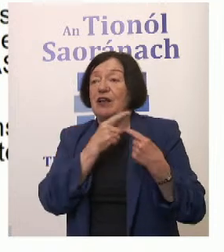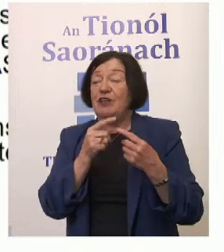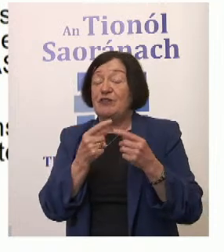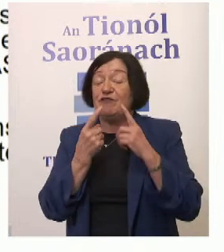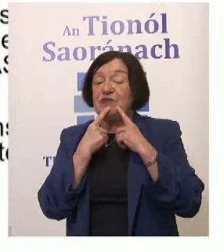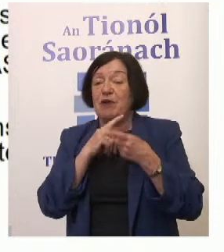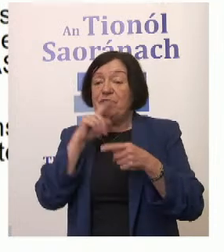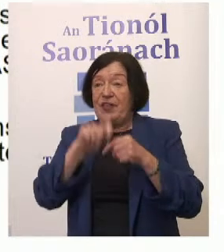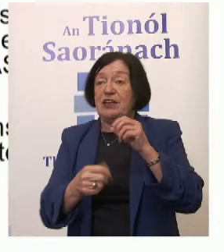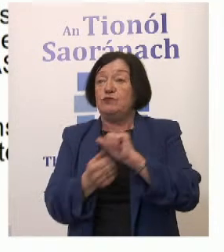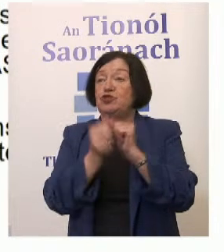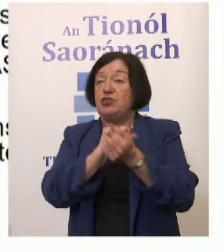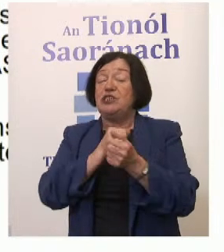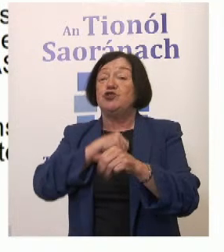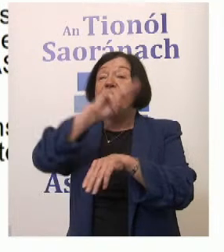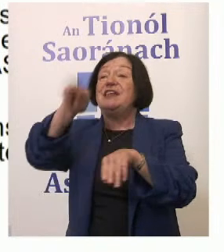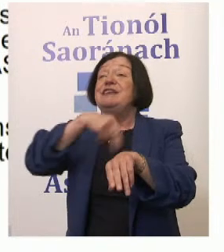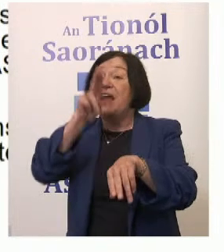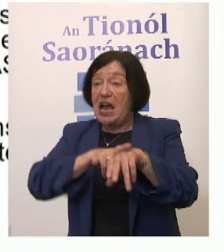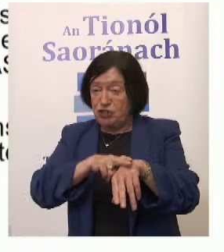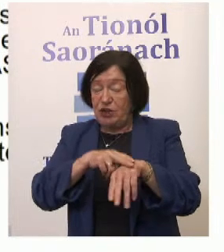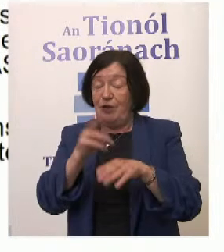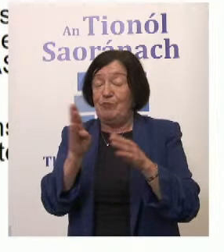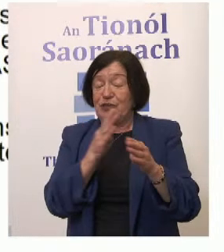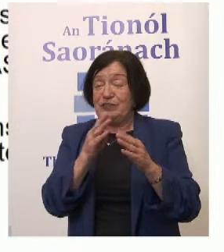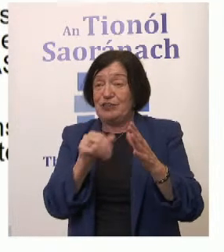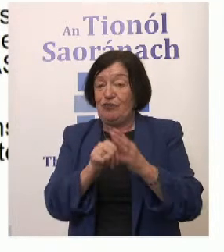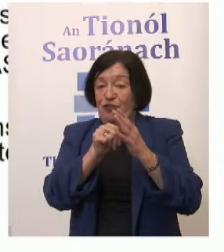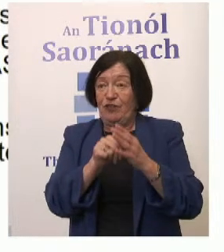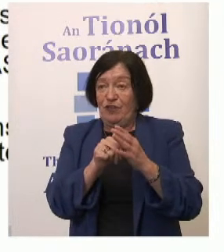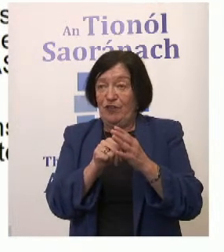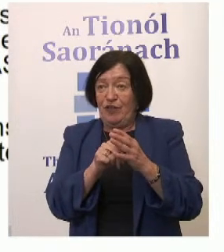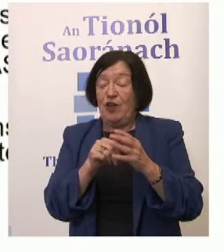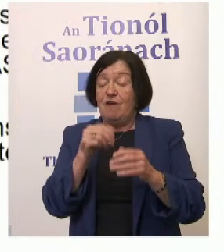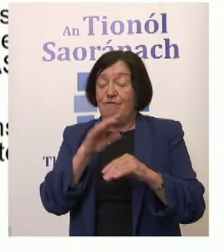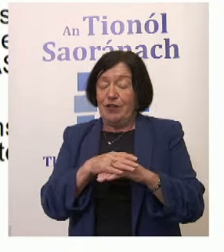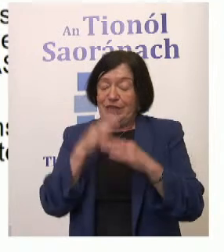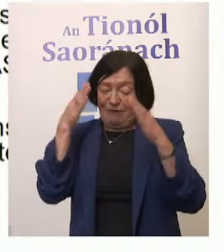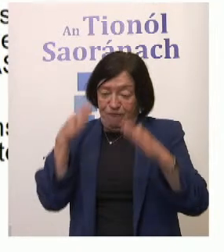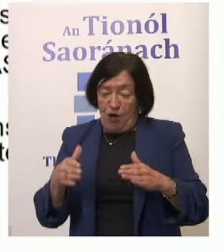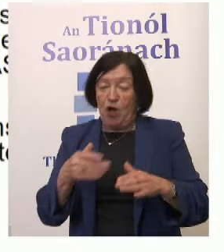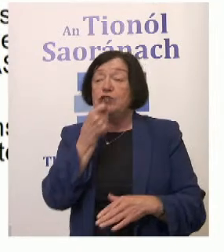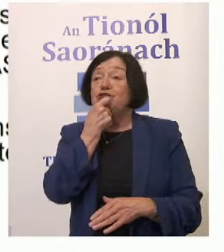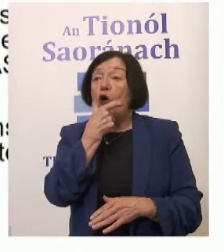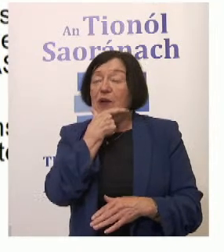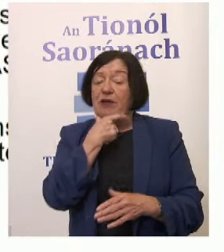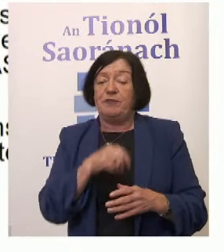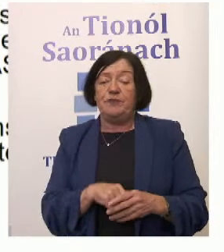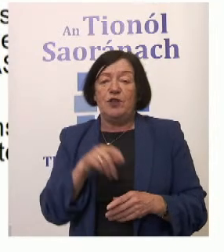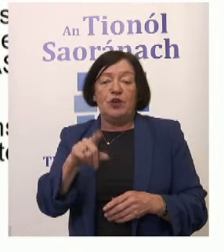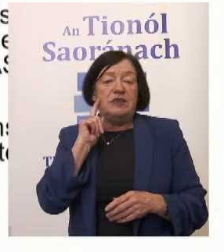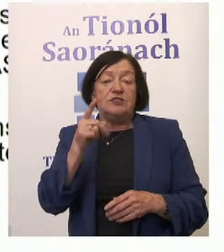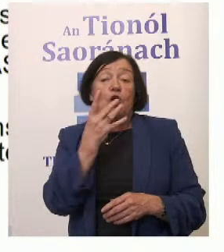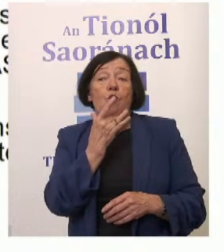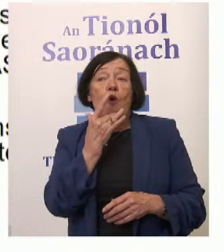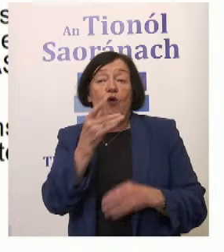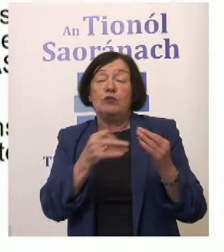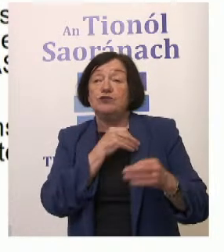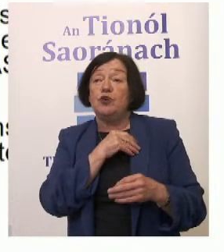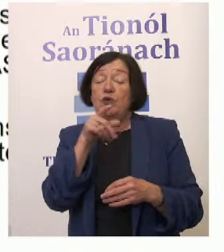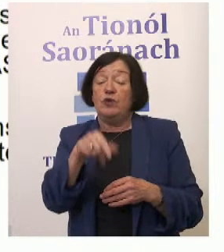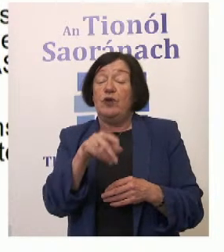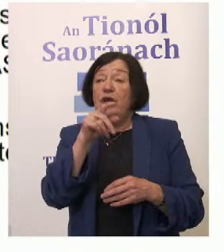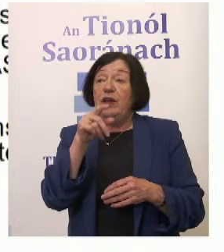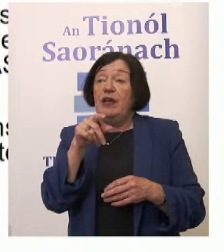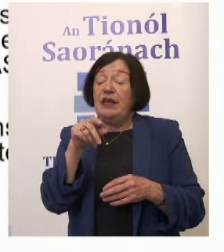minute, it was trained into a National Transport Authority that has a specific remit for Dublin. You've seen water going from local authorities